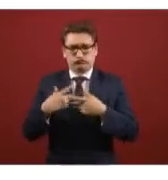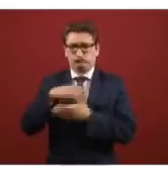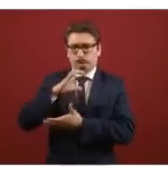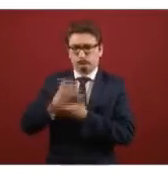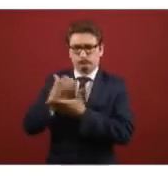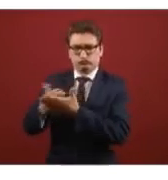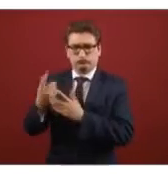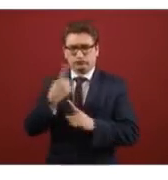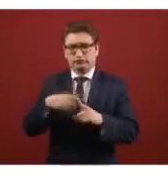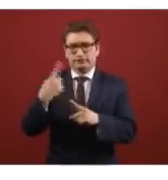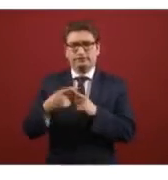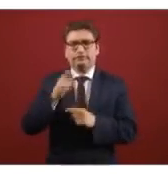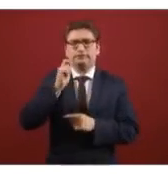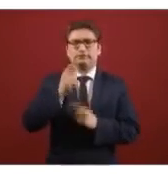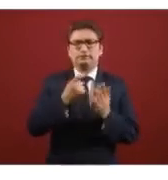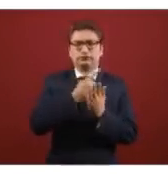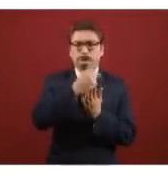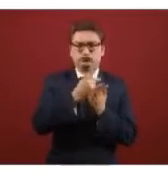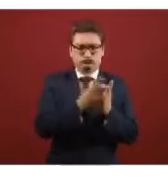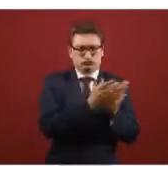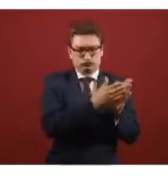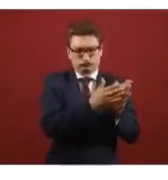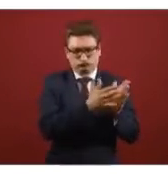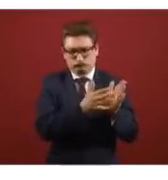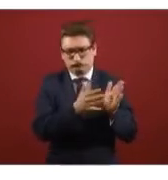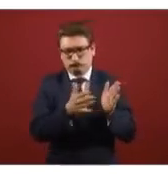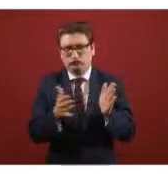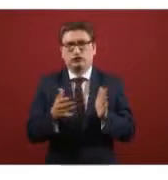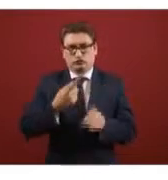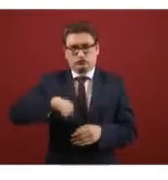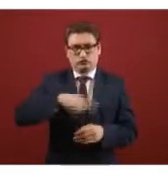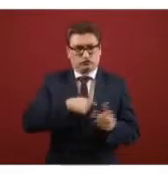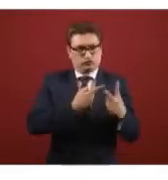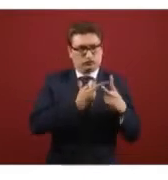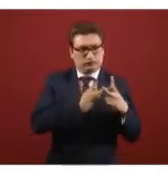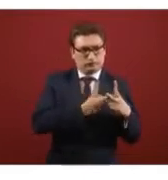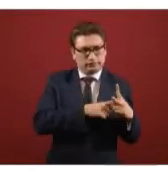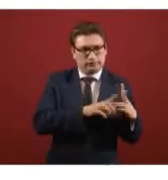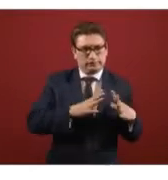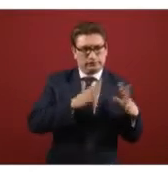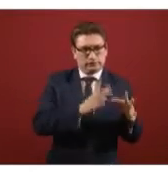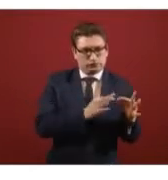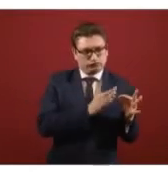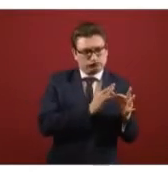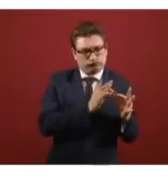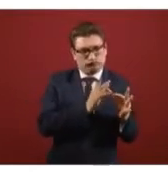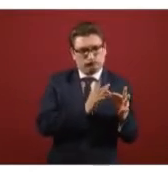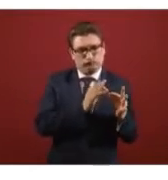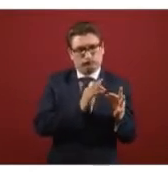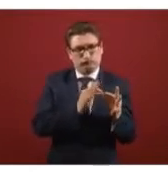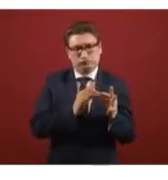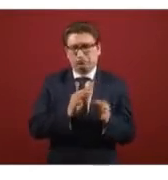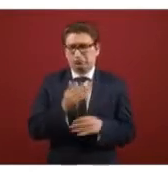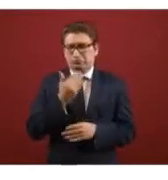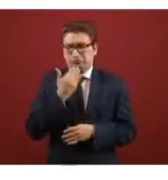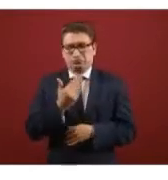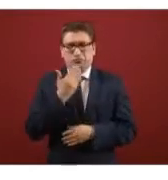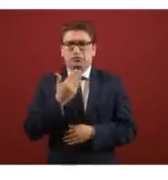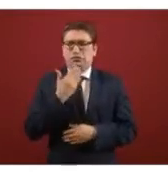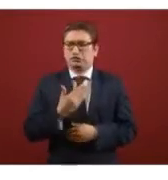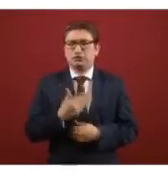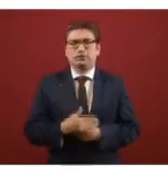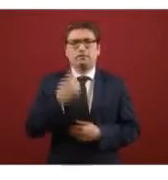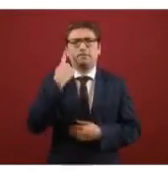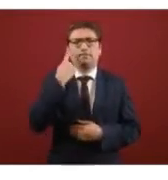lleva all un these programa. things are Y part of the desde que program. iniciamos el proyecto, And se ha since we estado initiated the cumpliendo program, cabalmente we've been para complying llegar